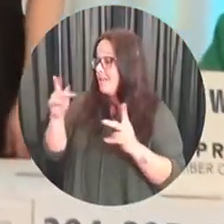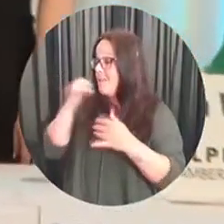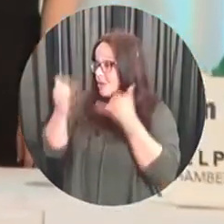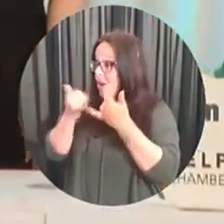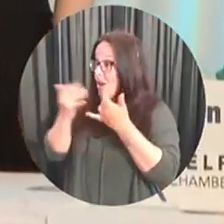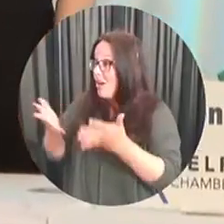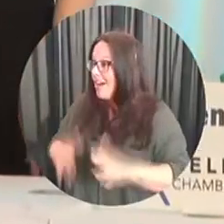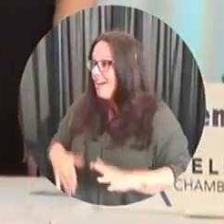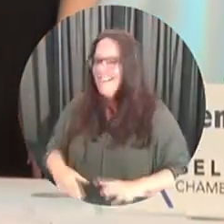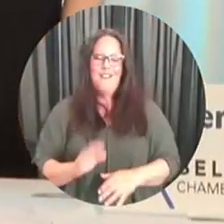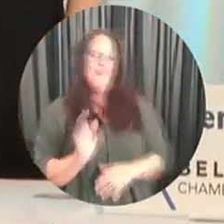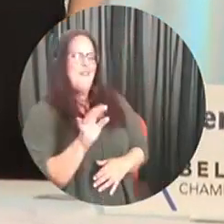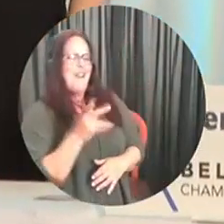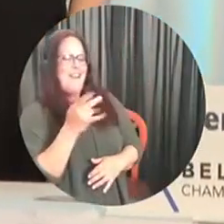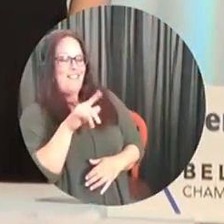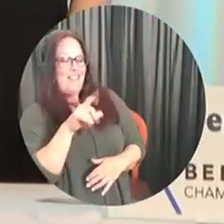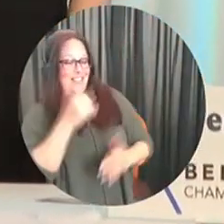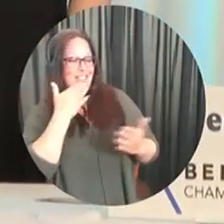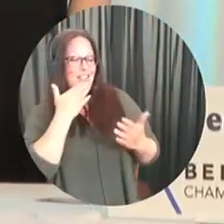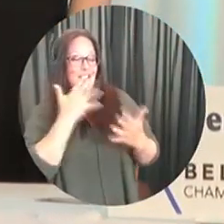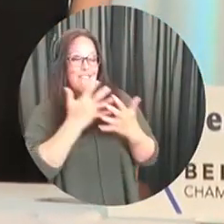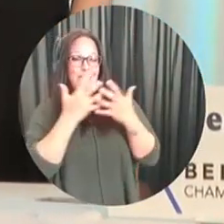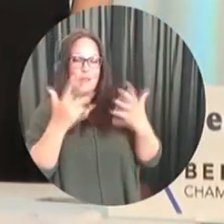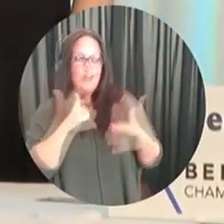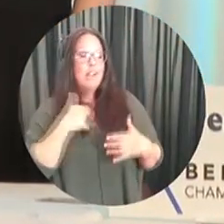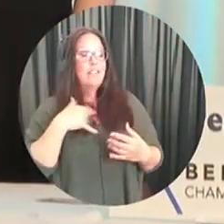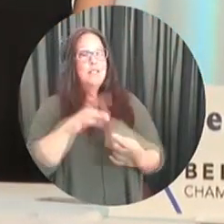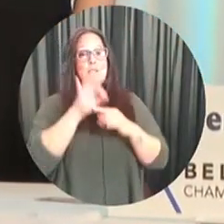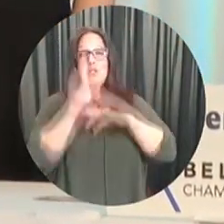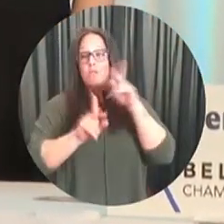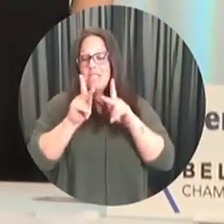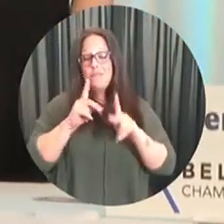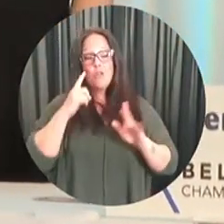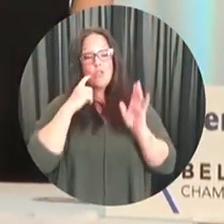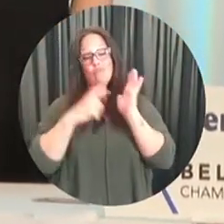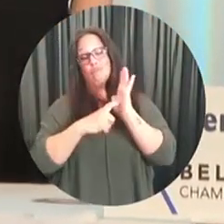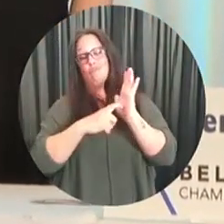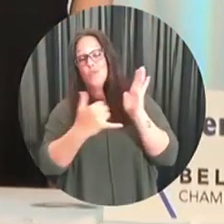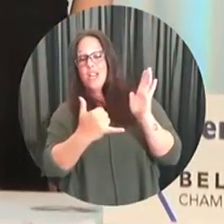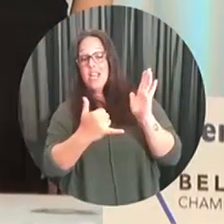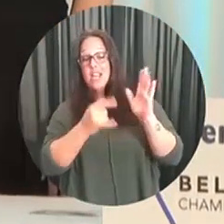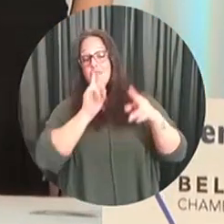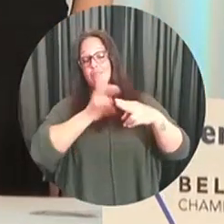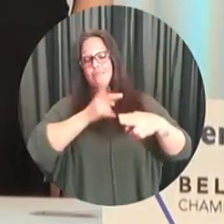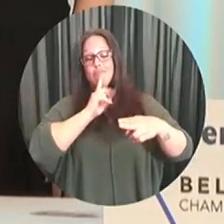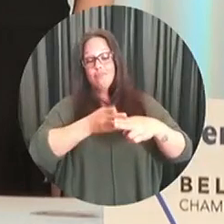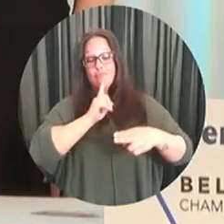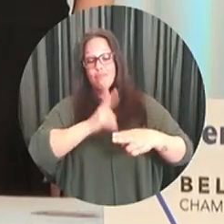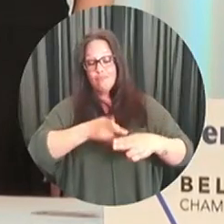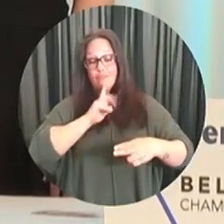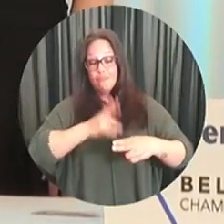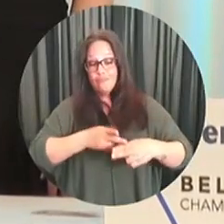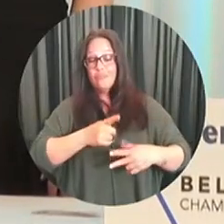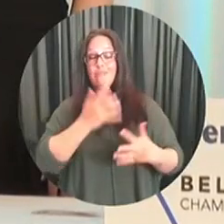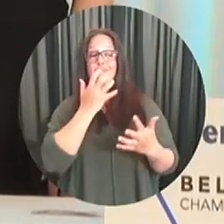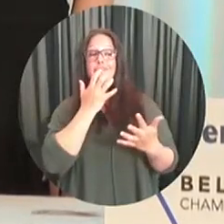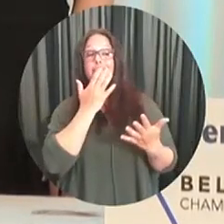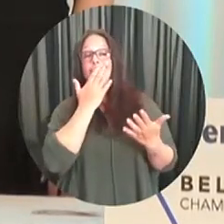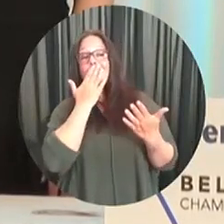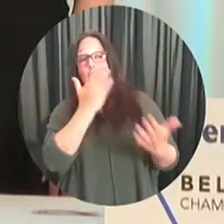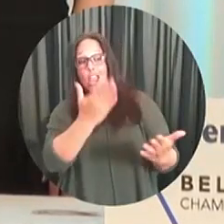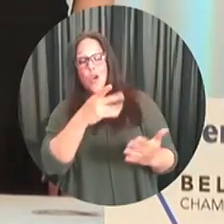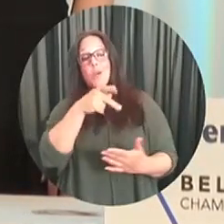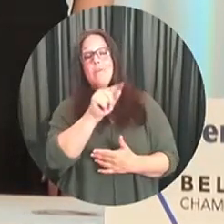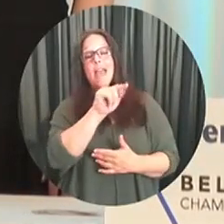hi, Phyllis. Thank you very much. I have some special people to recognize here today. A shout out and a thank you to Patty and